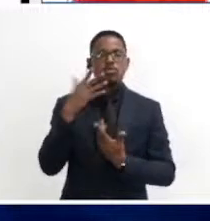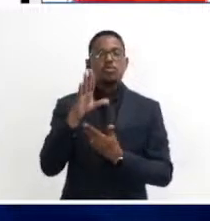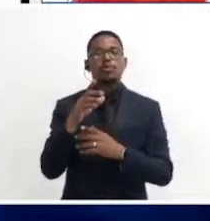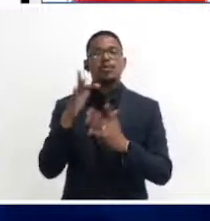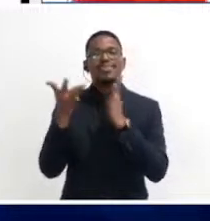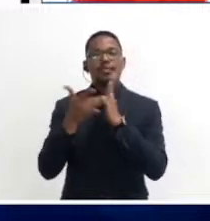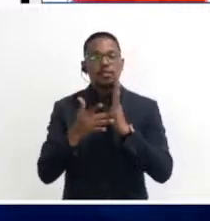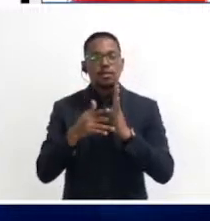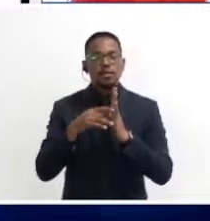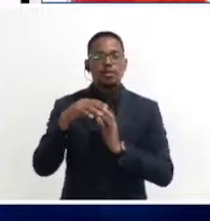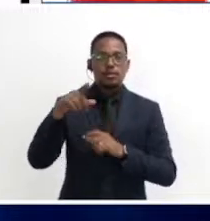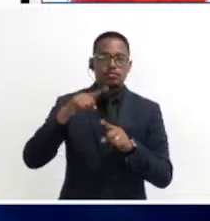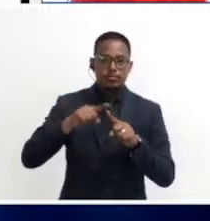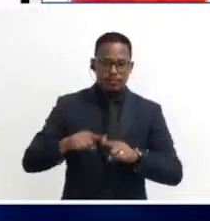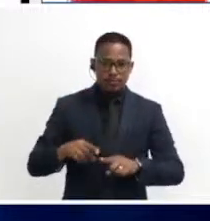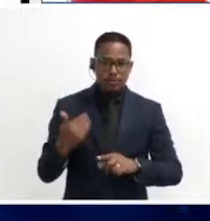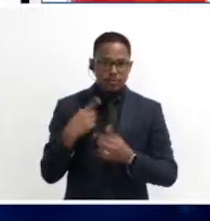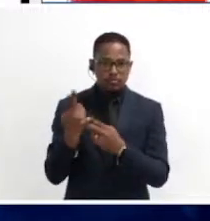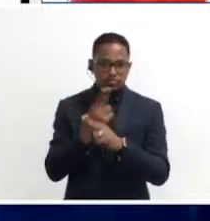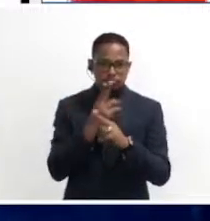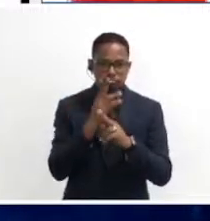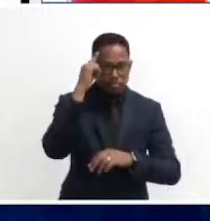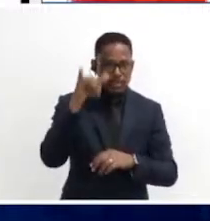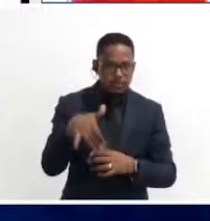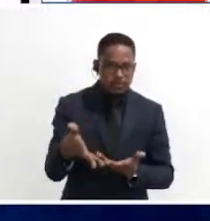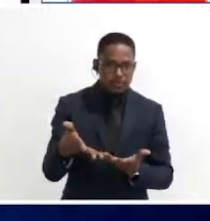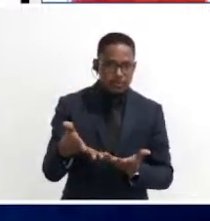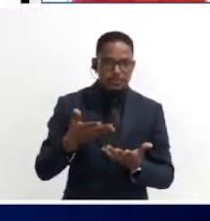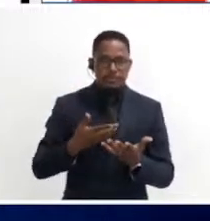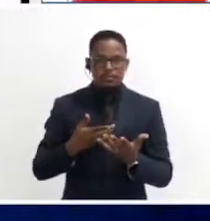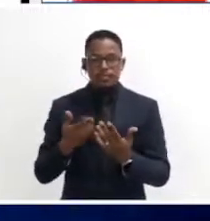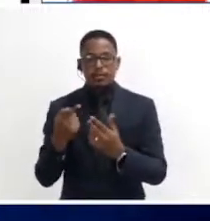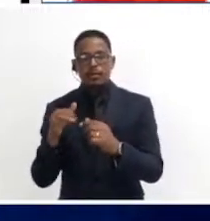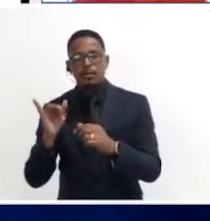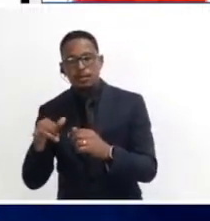terms of the spacing and line space and width.